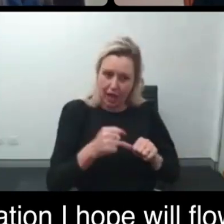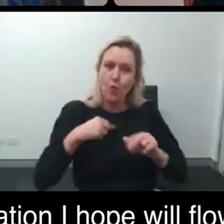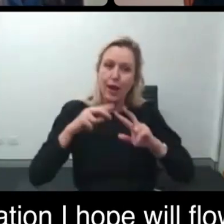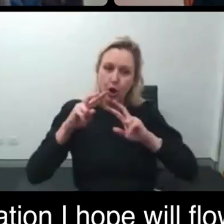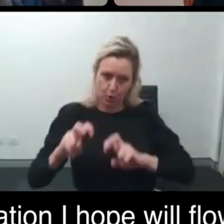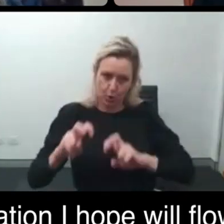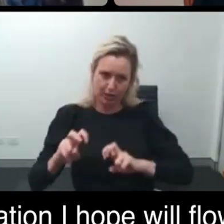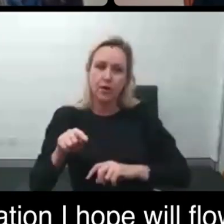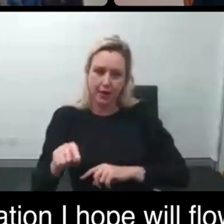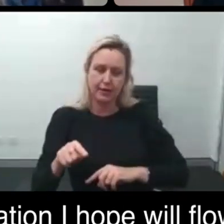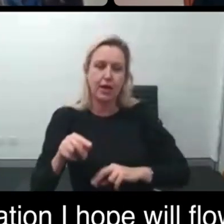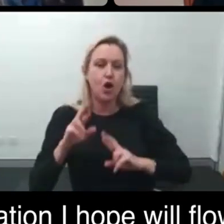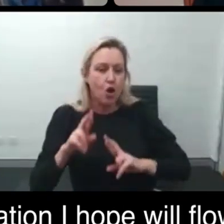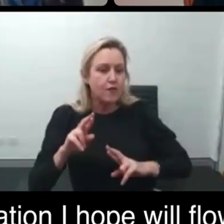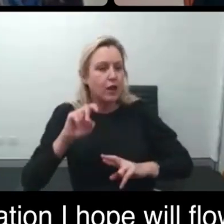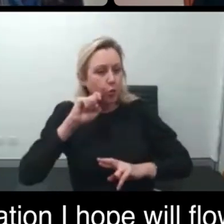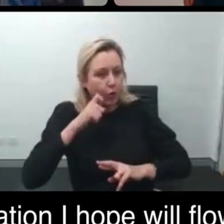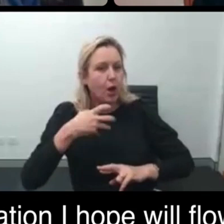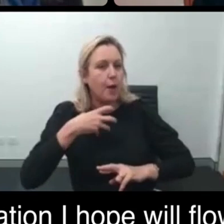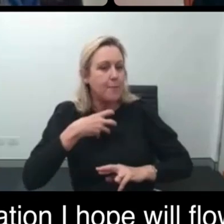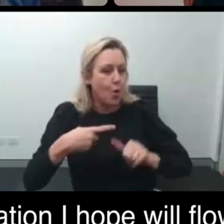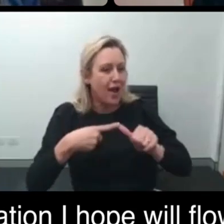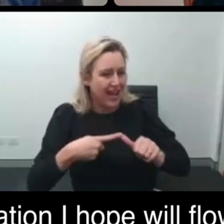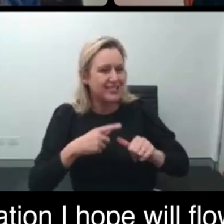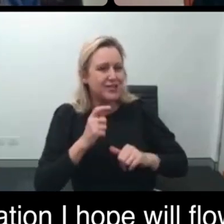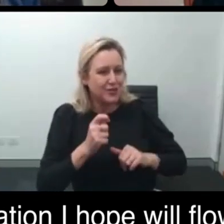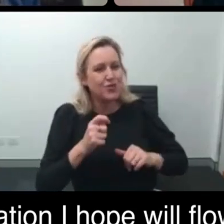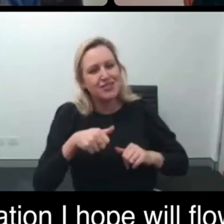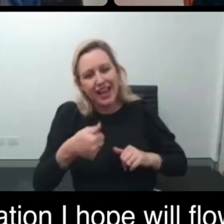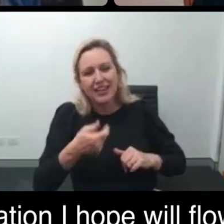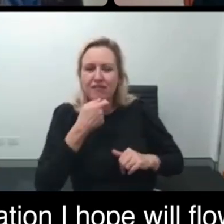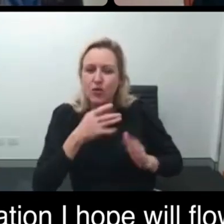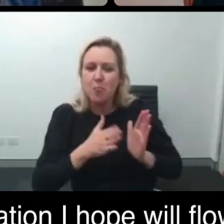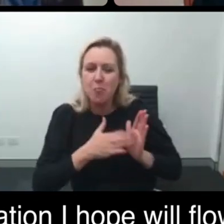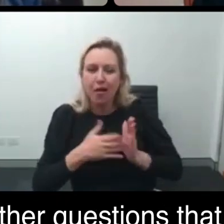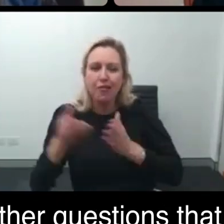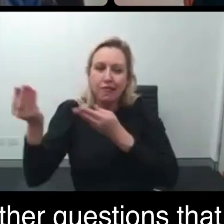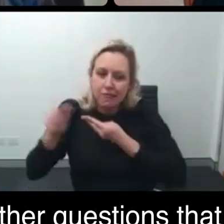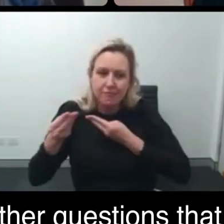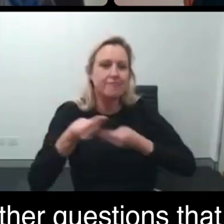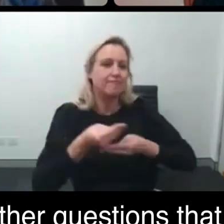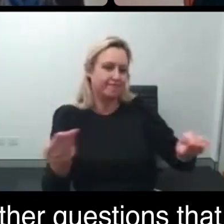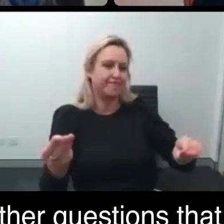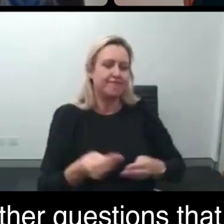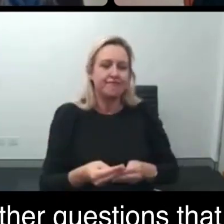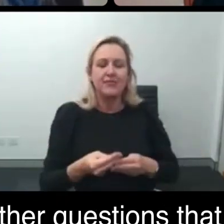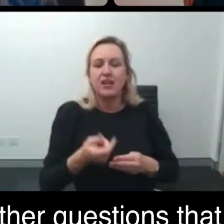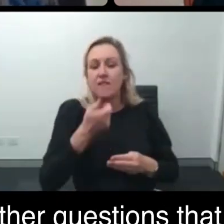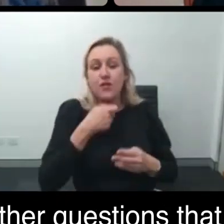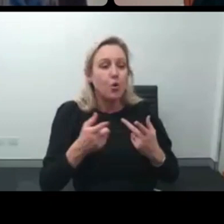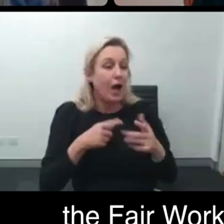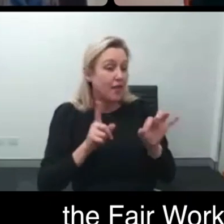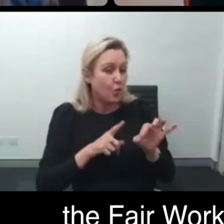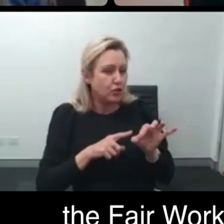more information I hope will flow in the next couple of months. The other questions that have come through